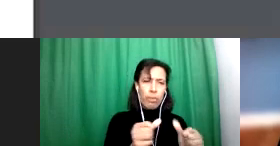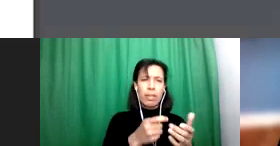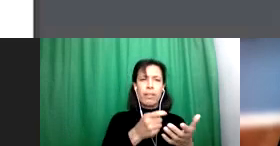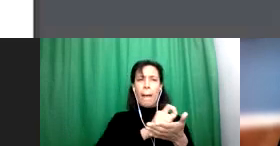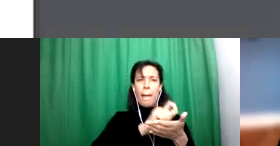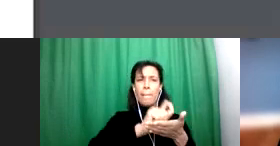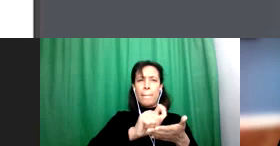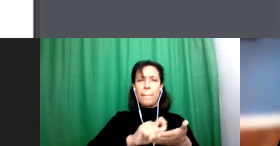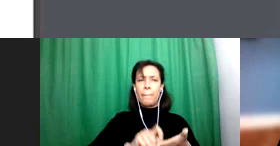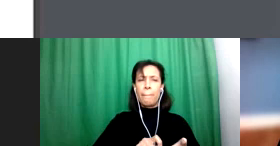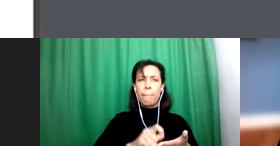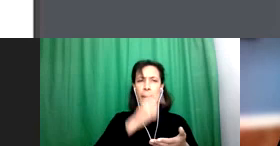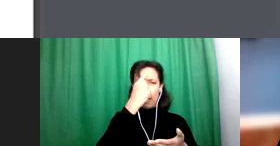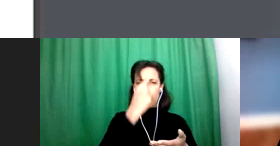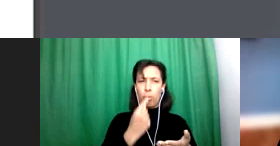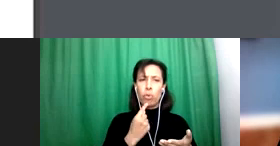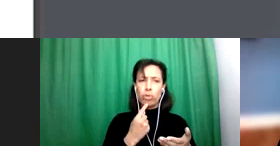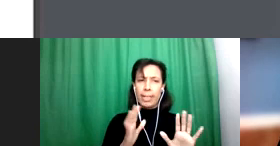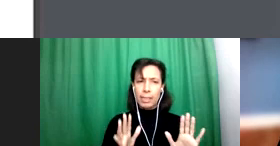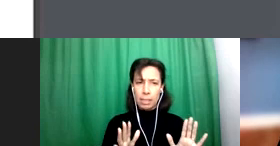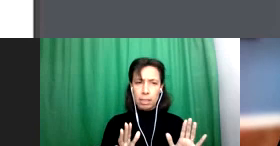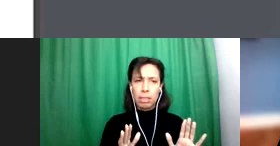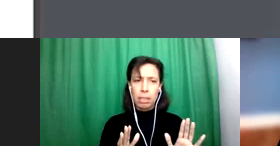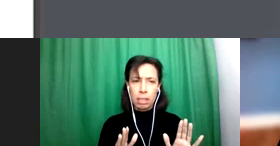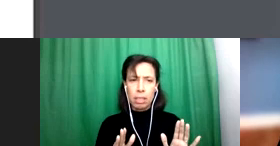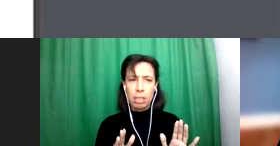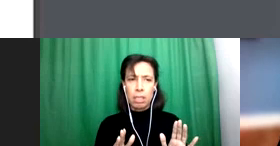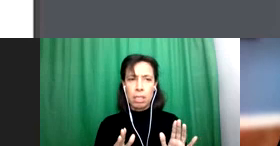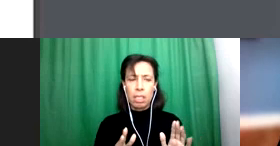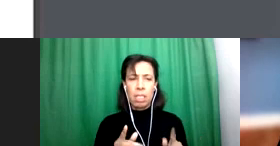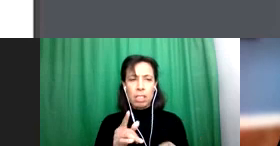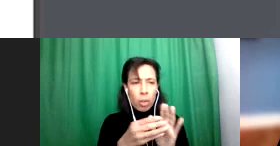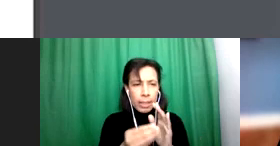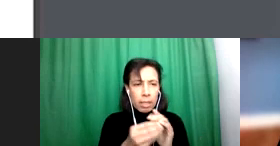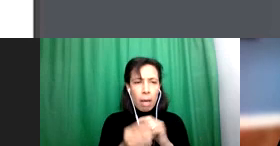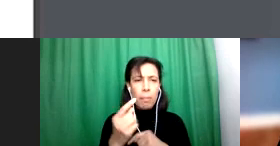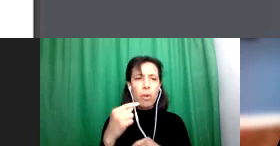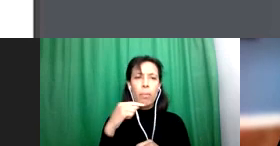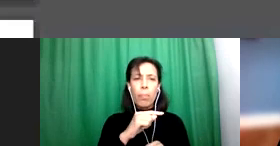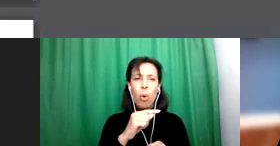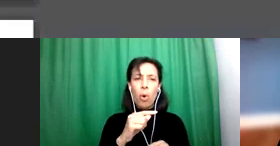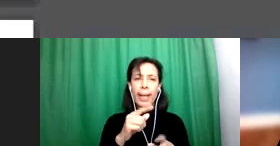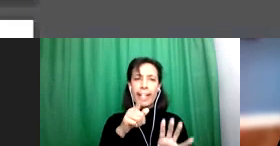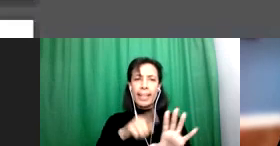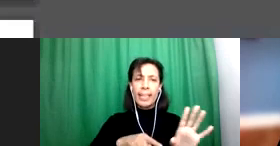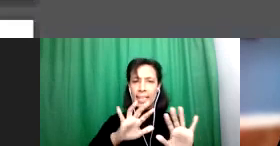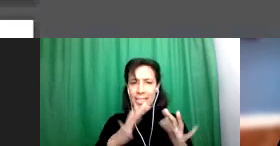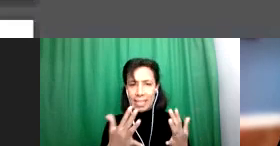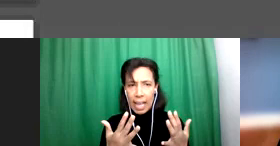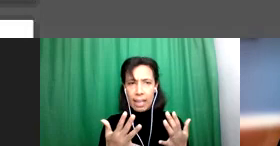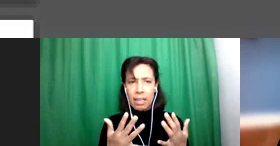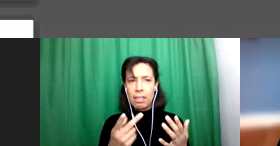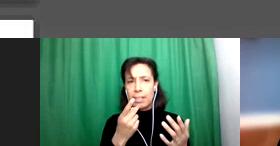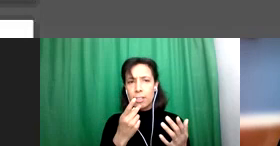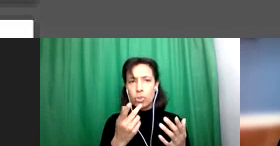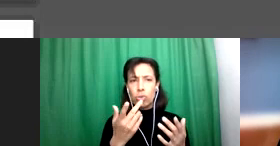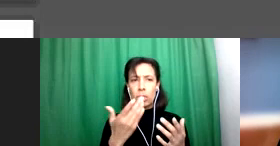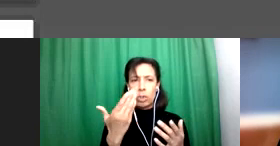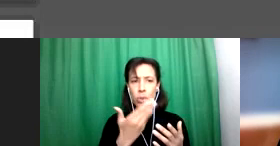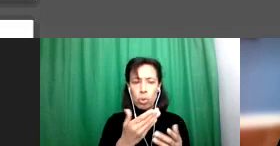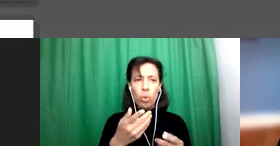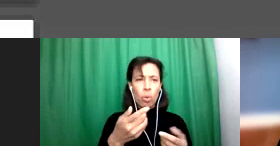Boy, year 10, mainstream, secondary, low motivation, and then some work from his science book. There's a